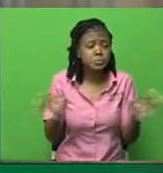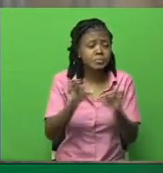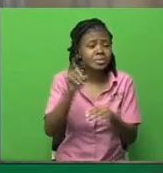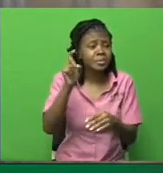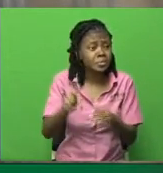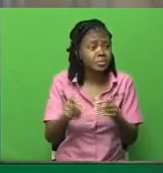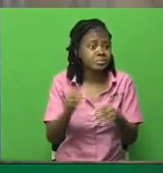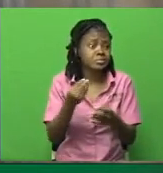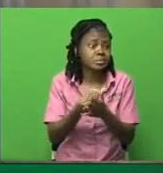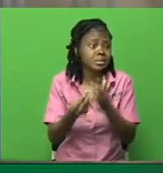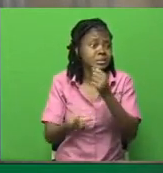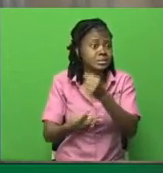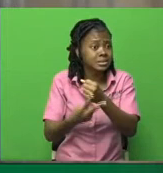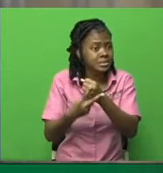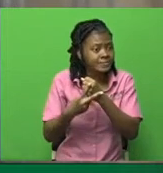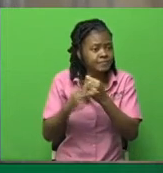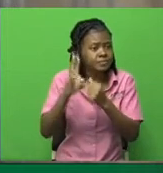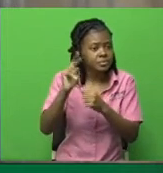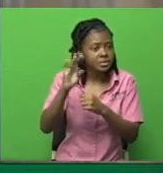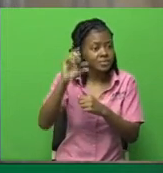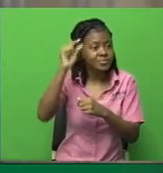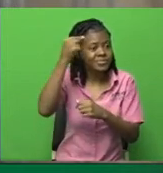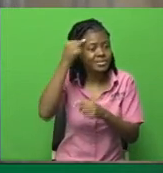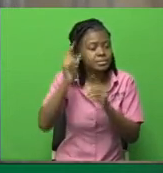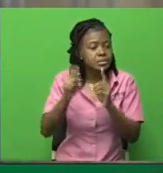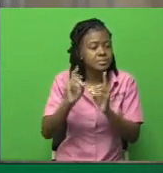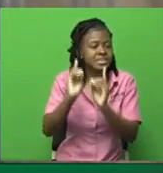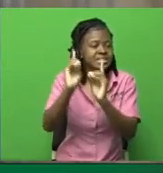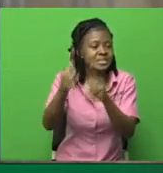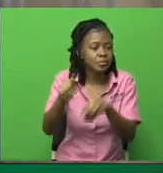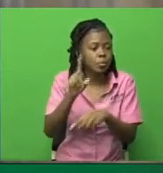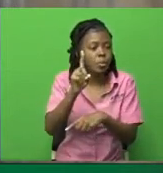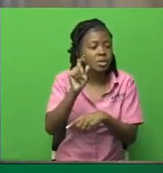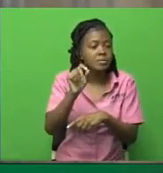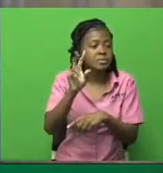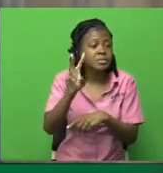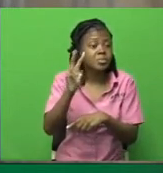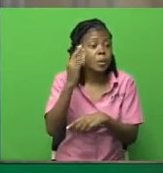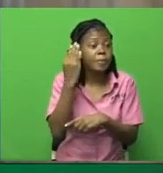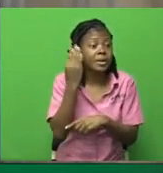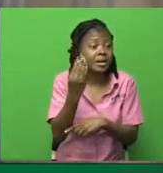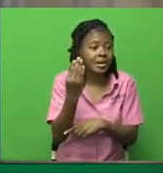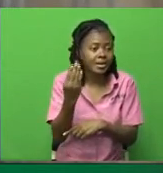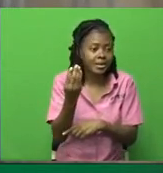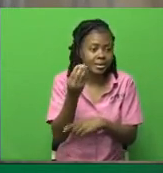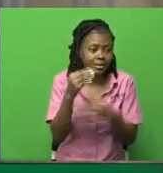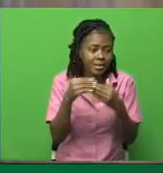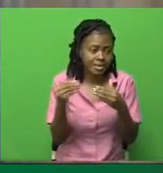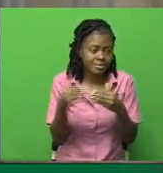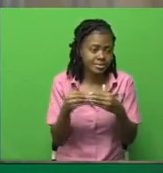my government had deposited U.S 1.2 billion dollars